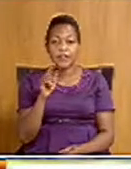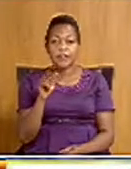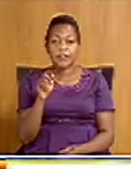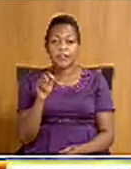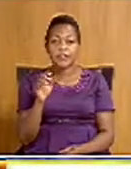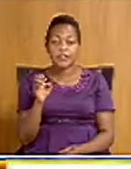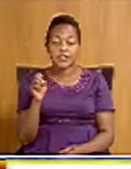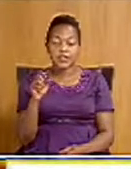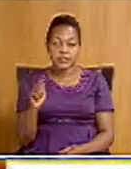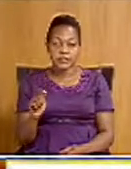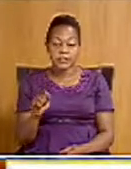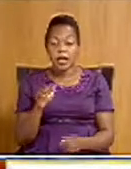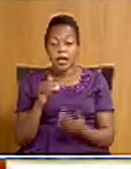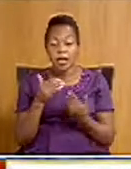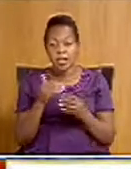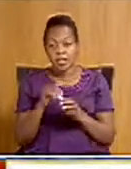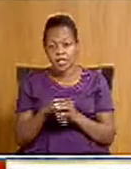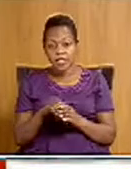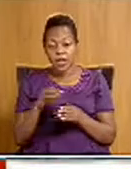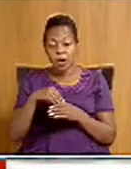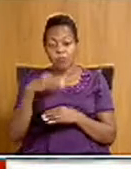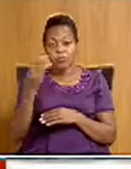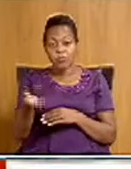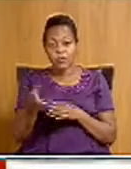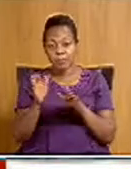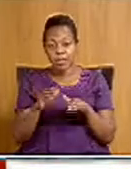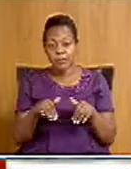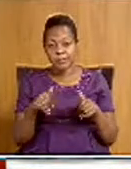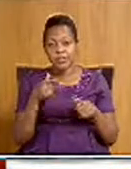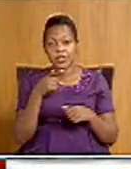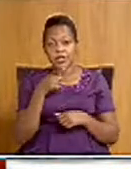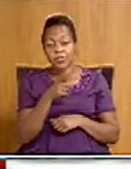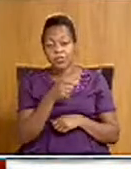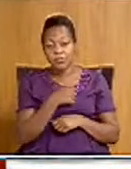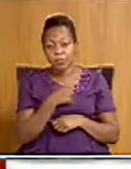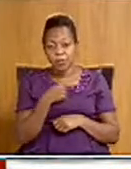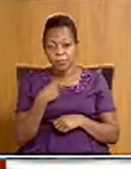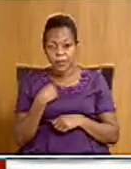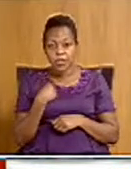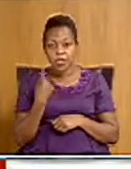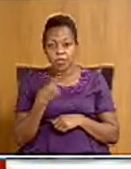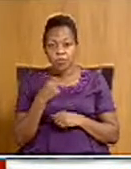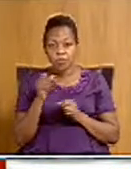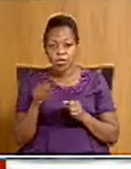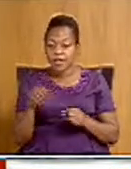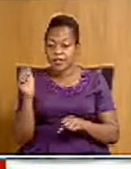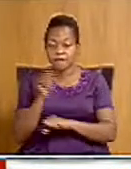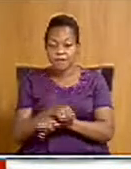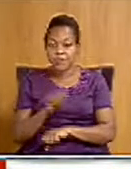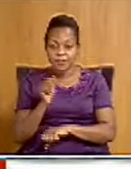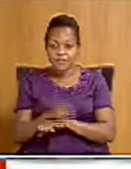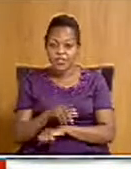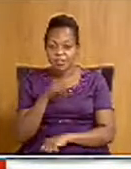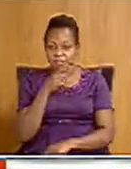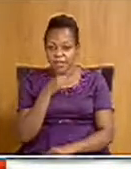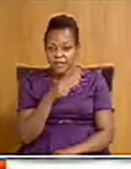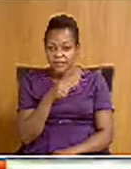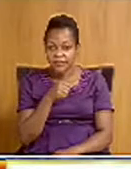In the outgoing parliament, such women, the women who can knock down men,